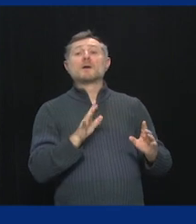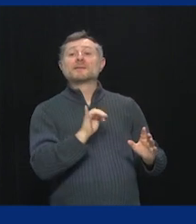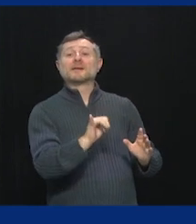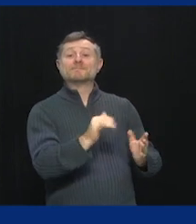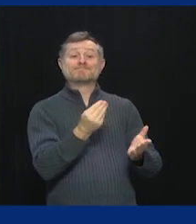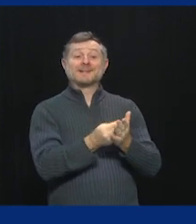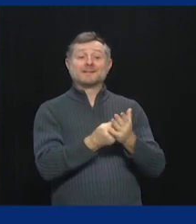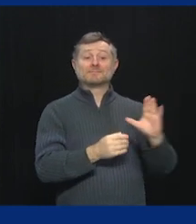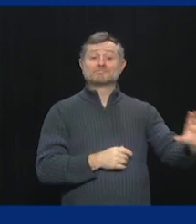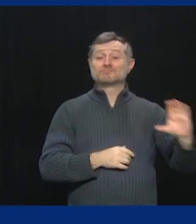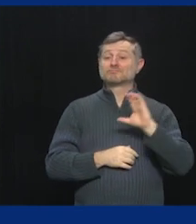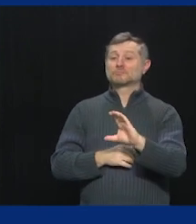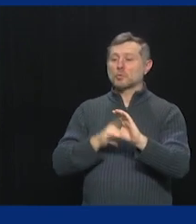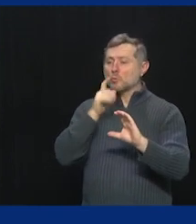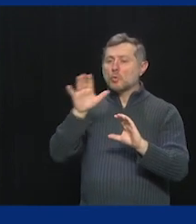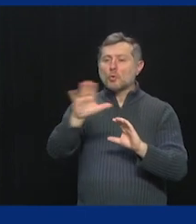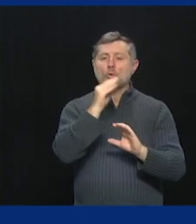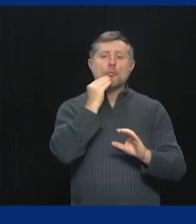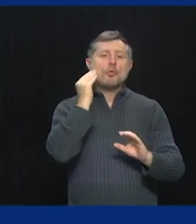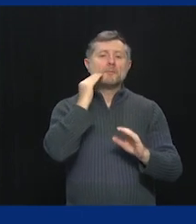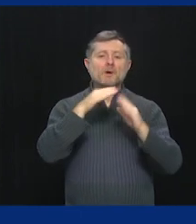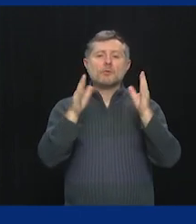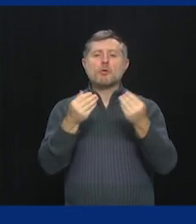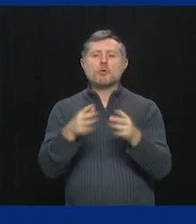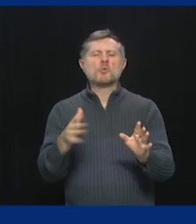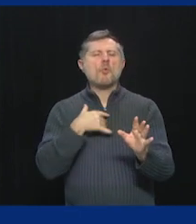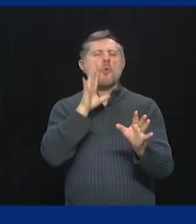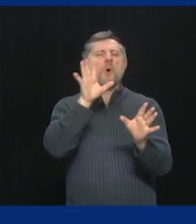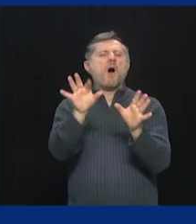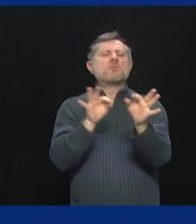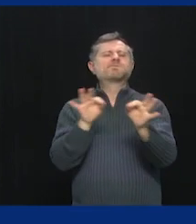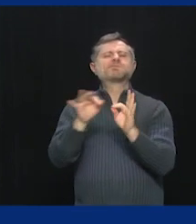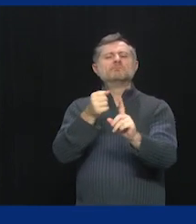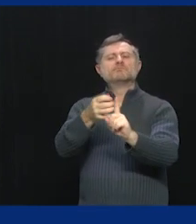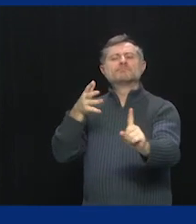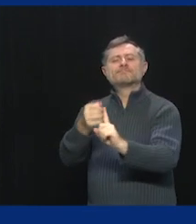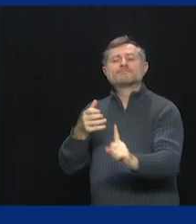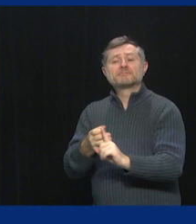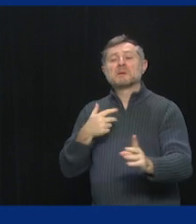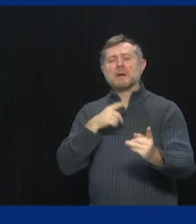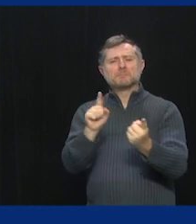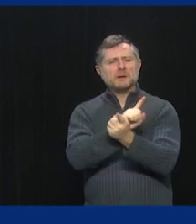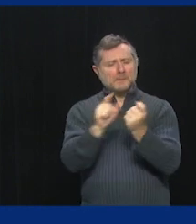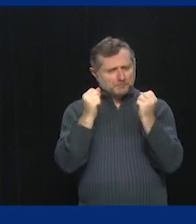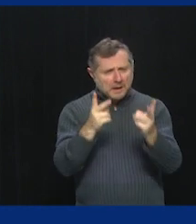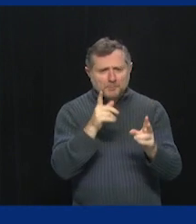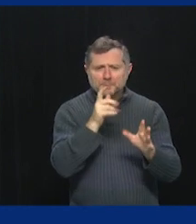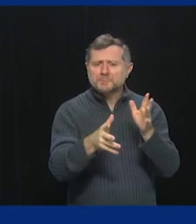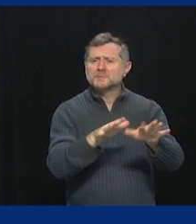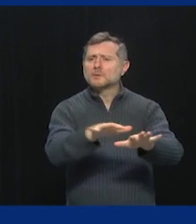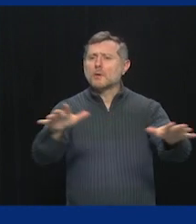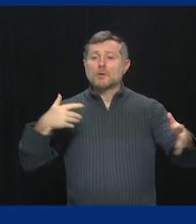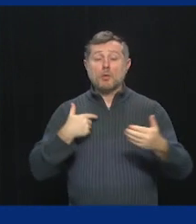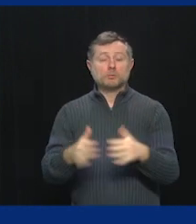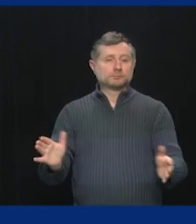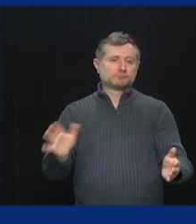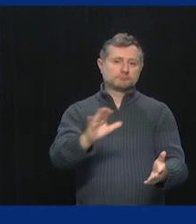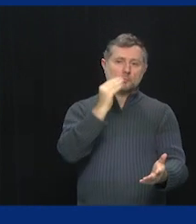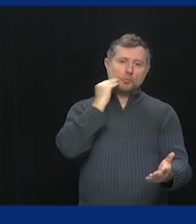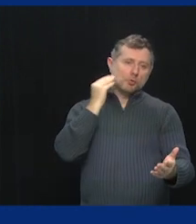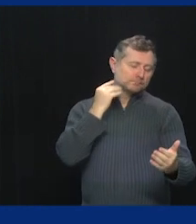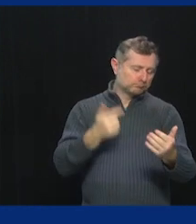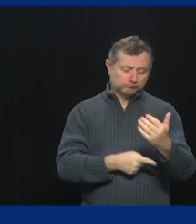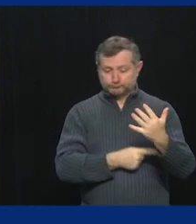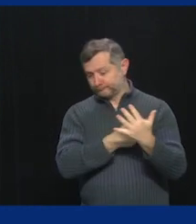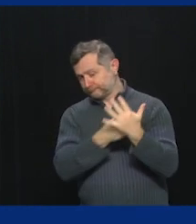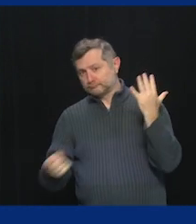been displaced, and I'll talk about those individuals because I met many, many people who are in desperate straits this week and have a lot of needs